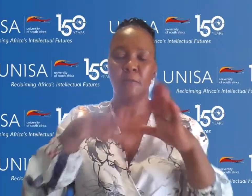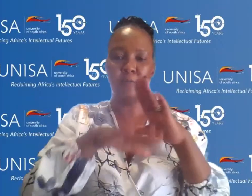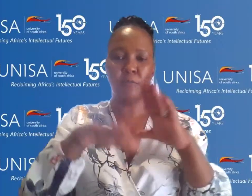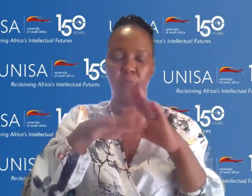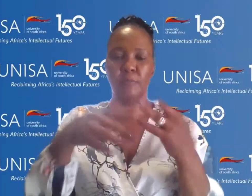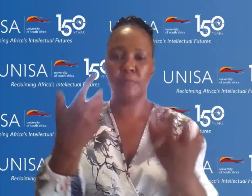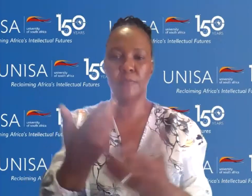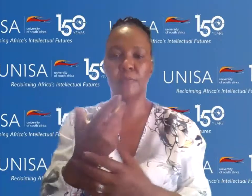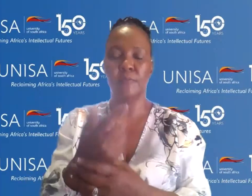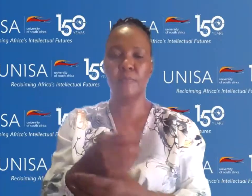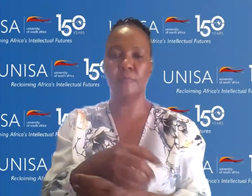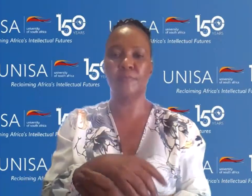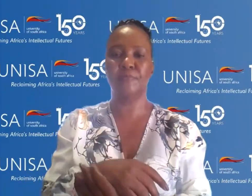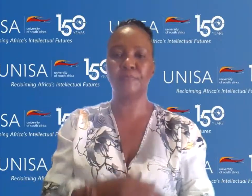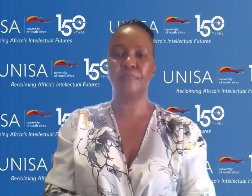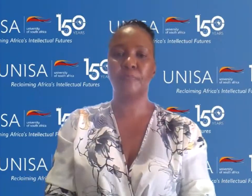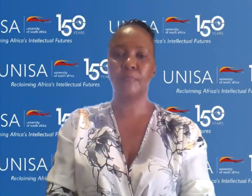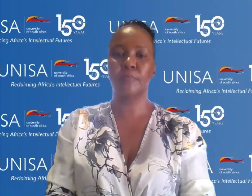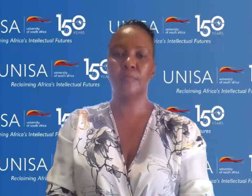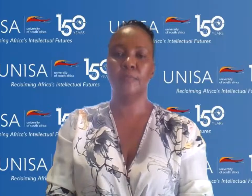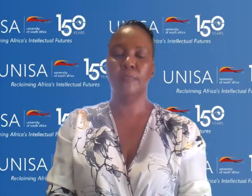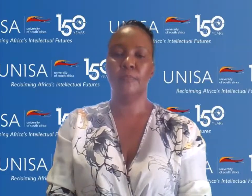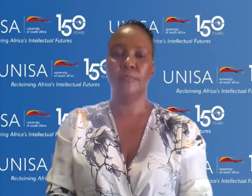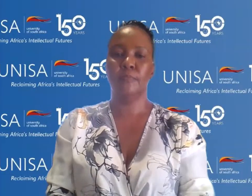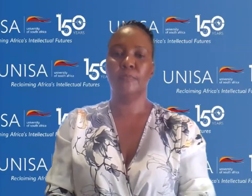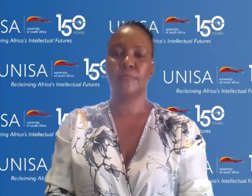please. Oh, under device care.